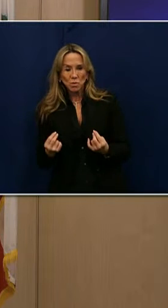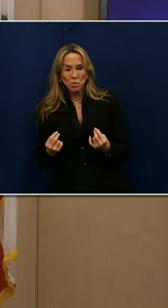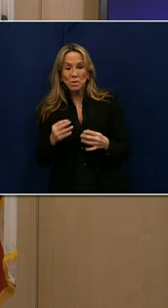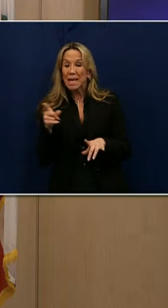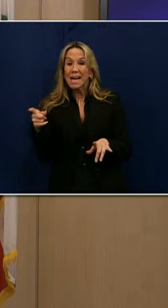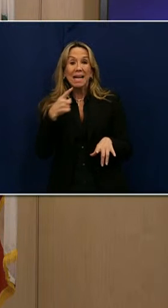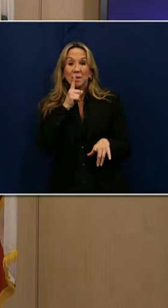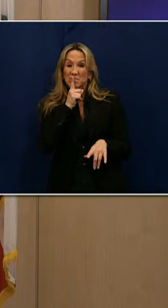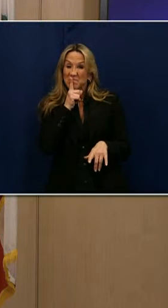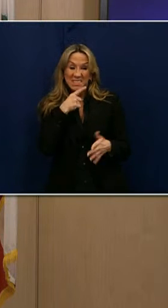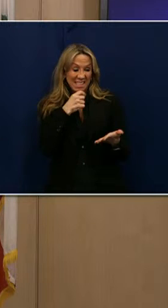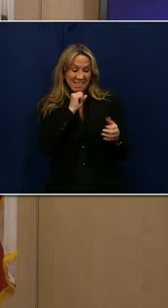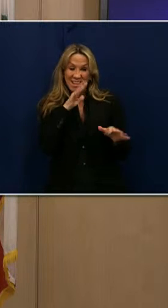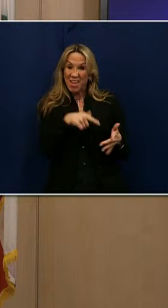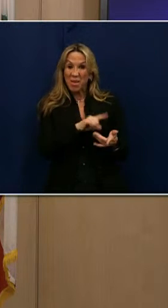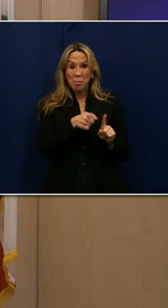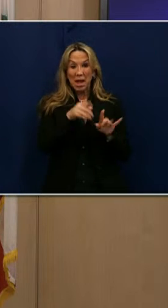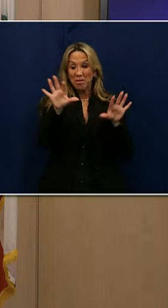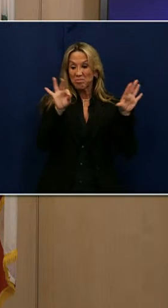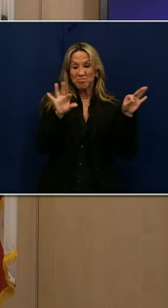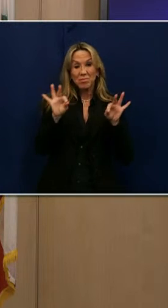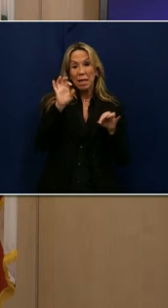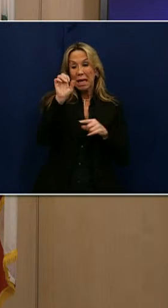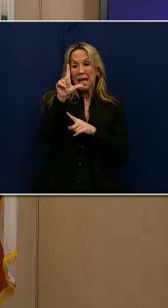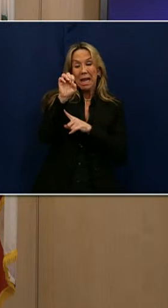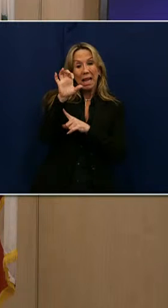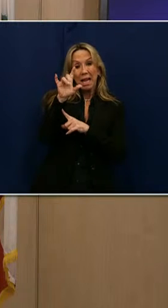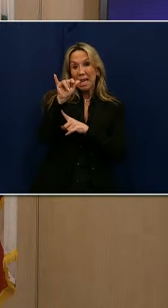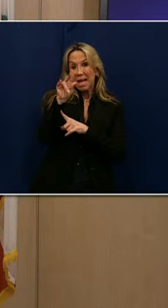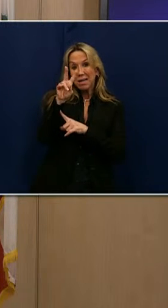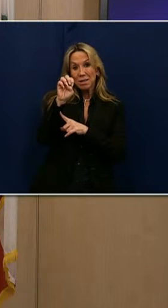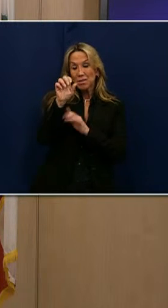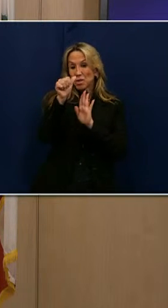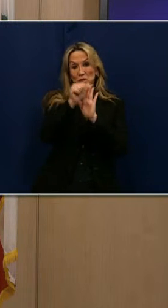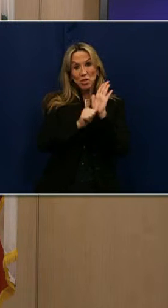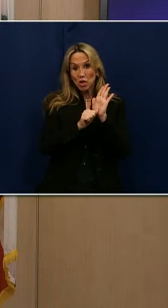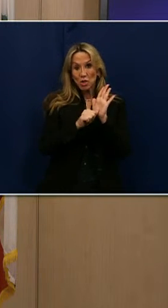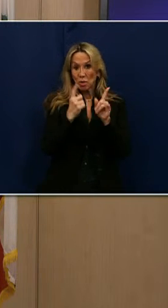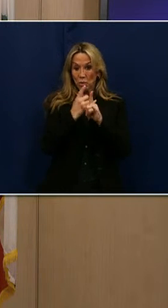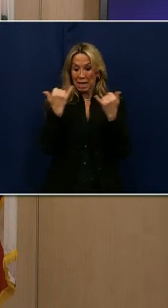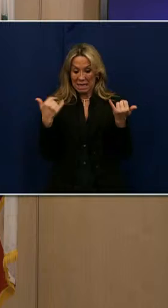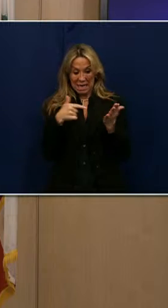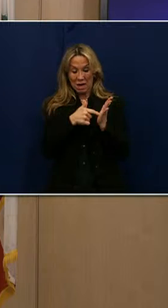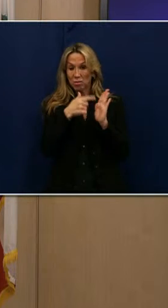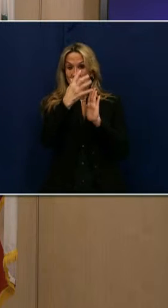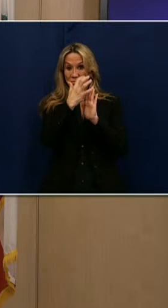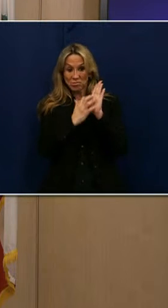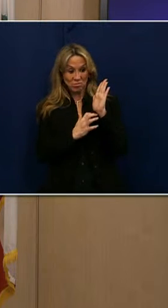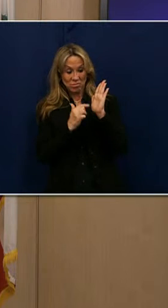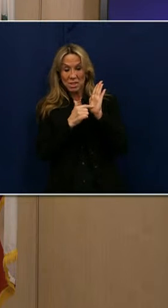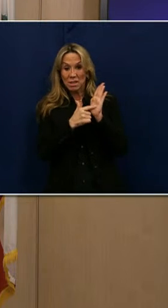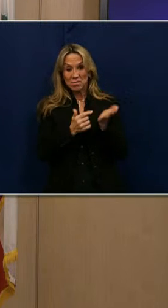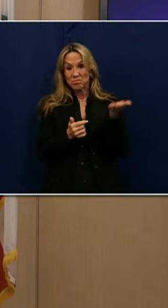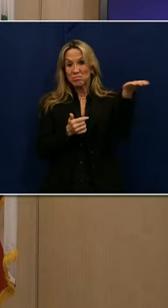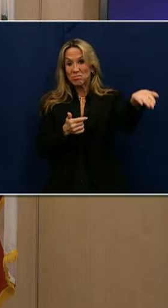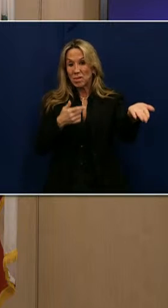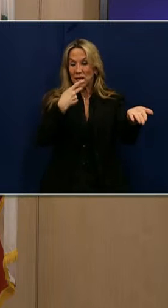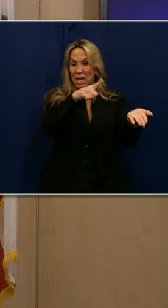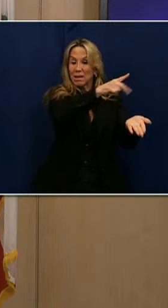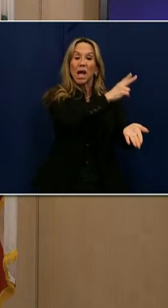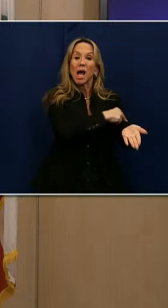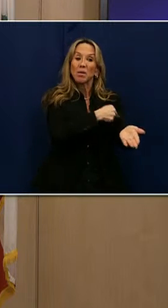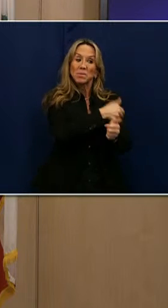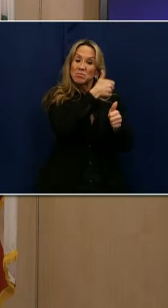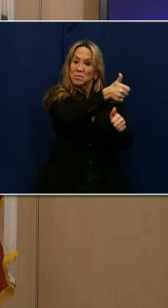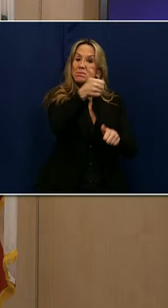about elective surgeries. It basically gives the hospital the capacity or the authority